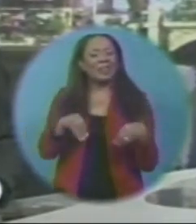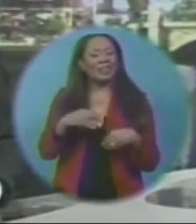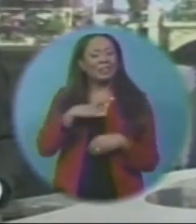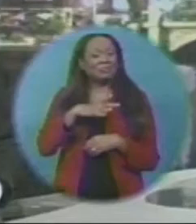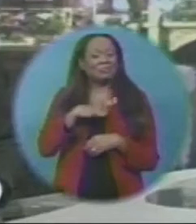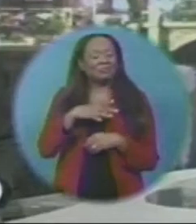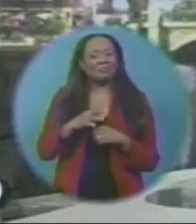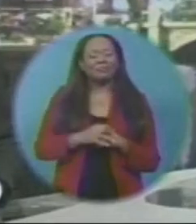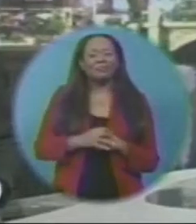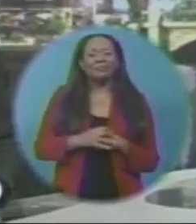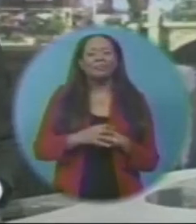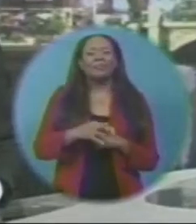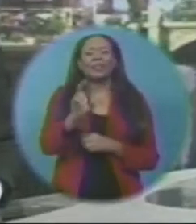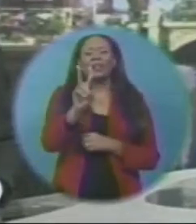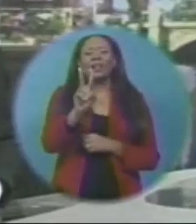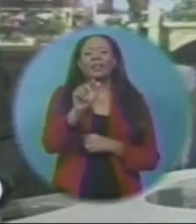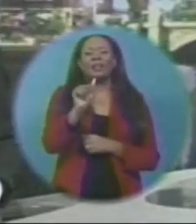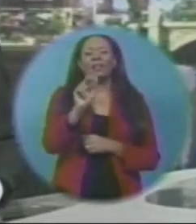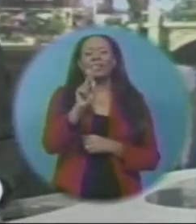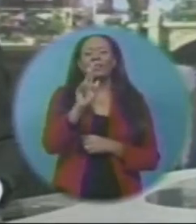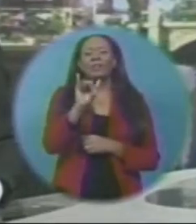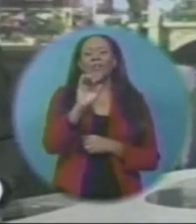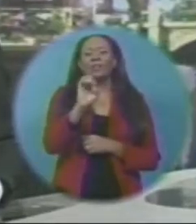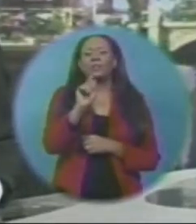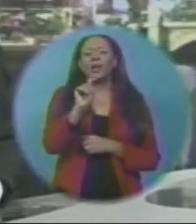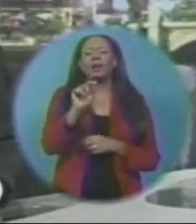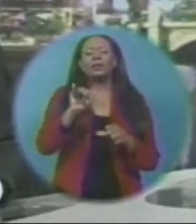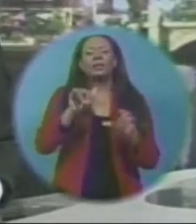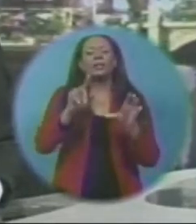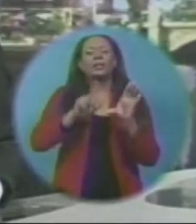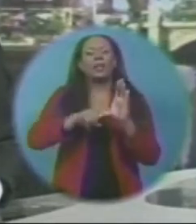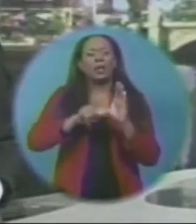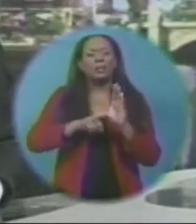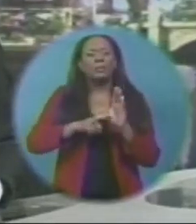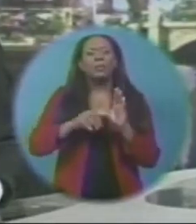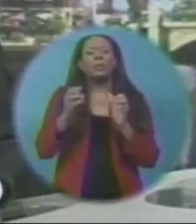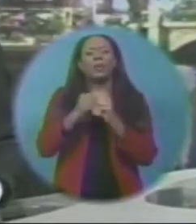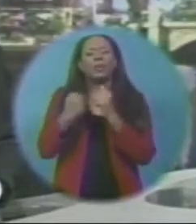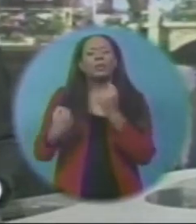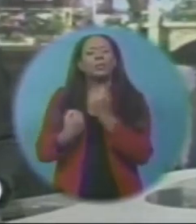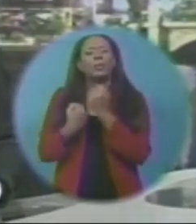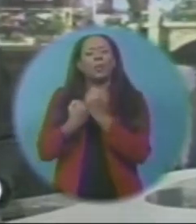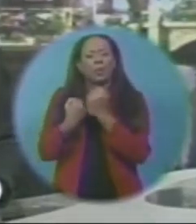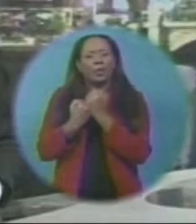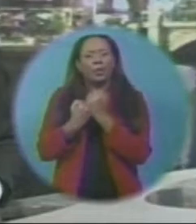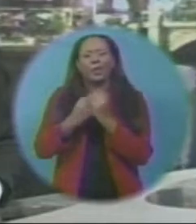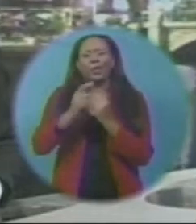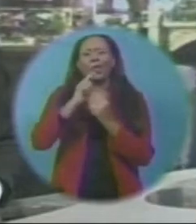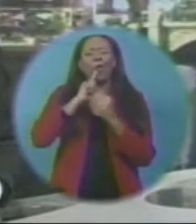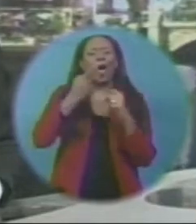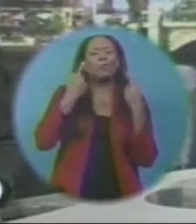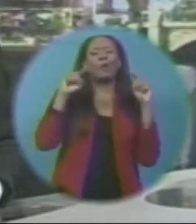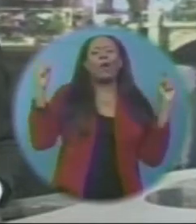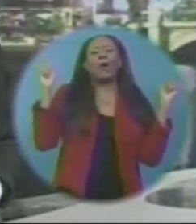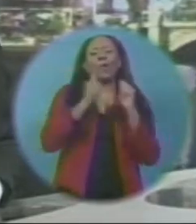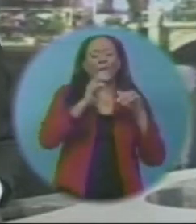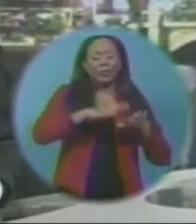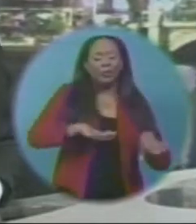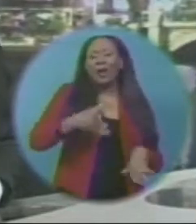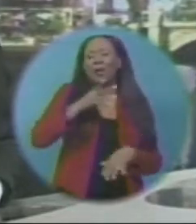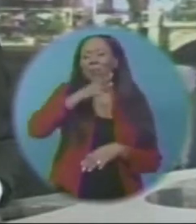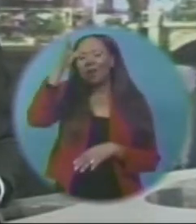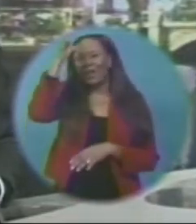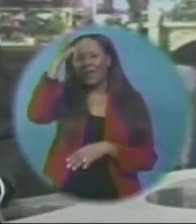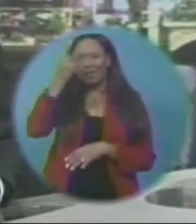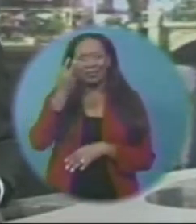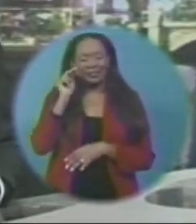put on by Variety, the Children's Club of Barbados, with backing by Courtesy Garage, was a hit with both the children and their parents. Our